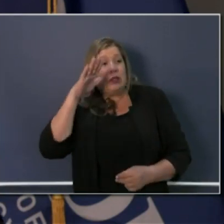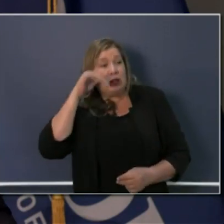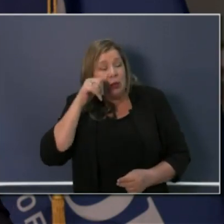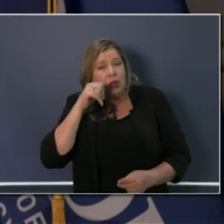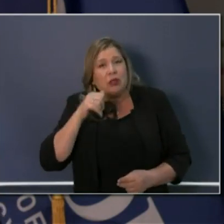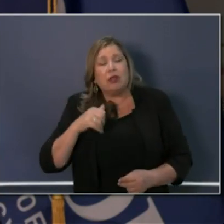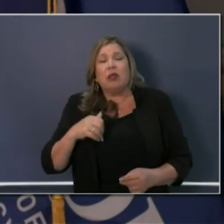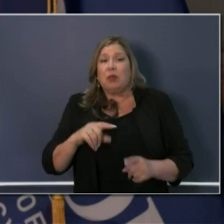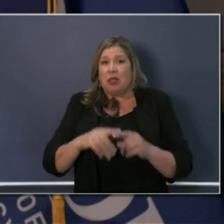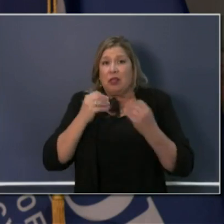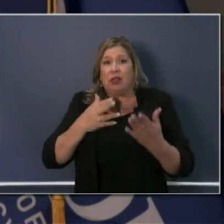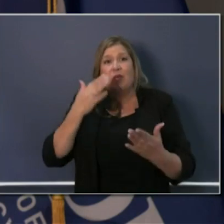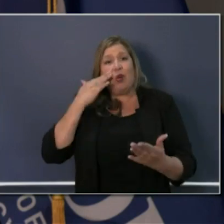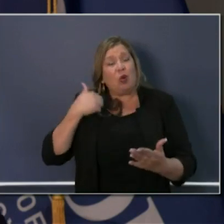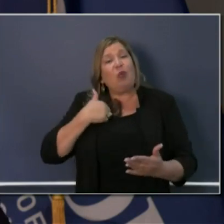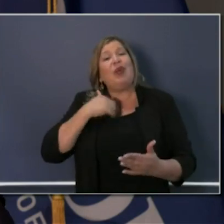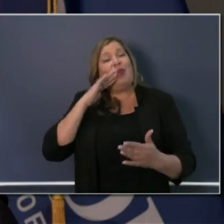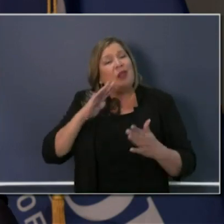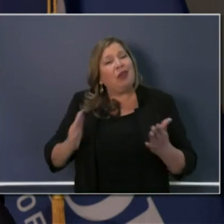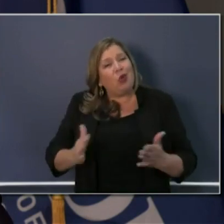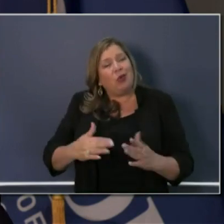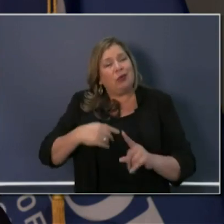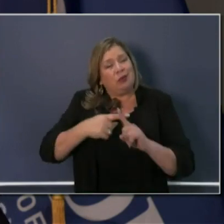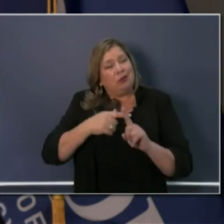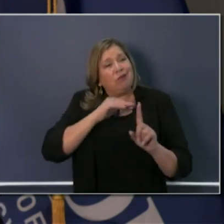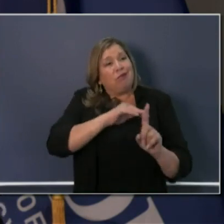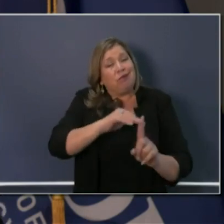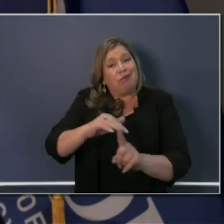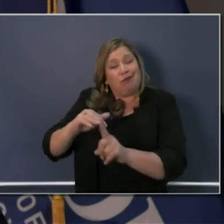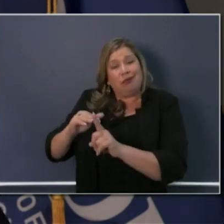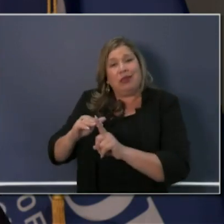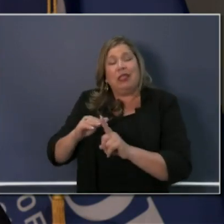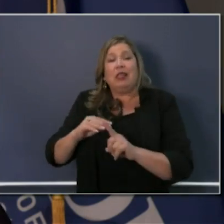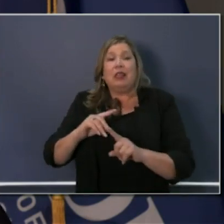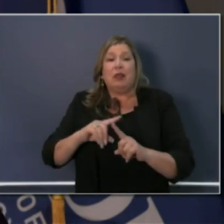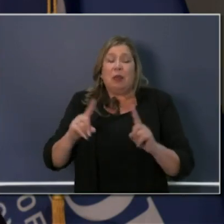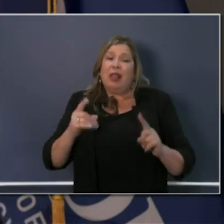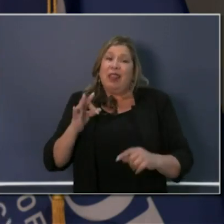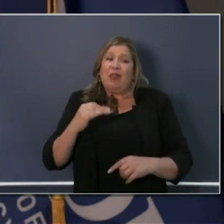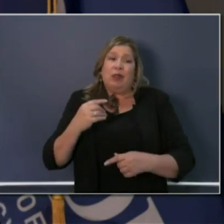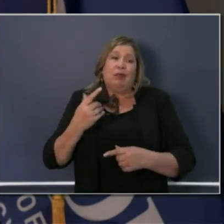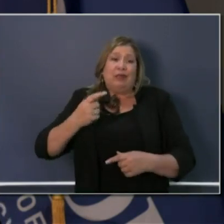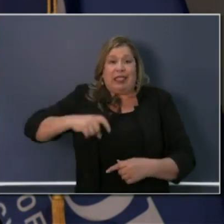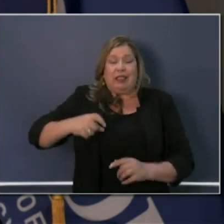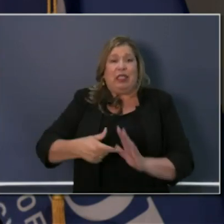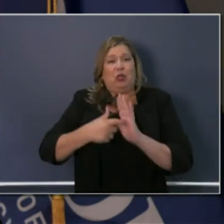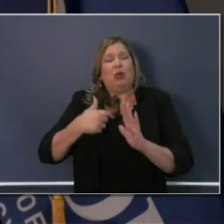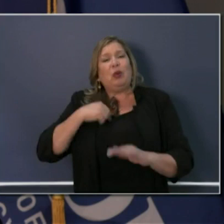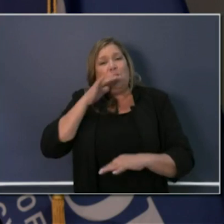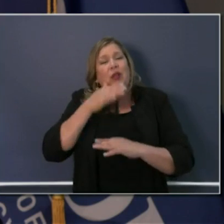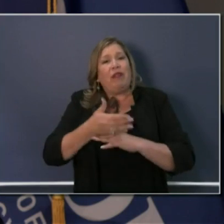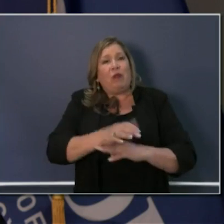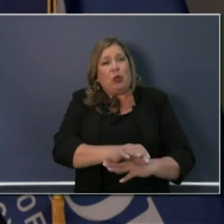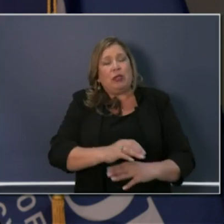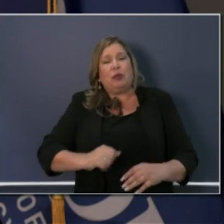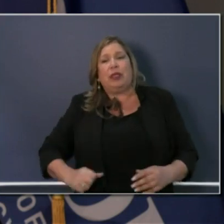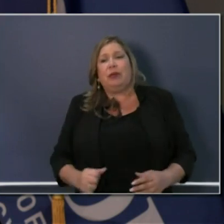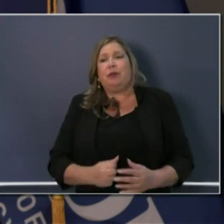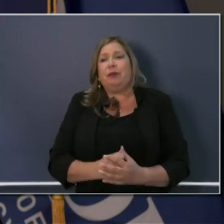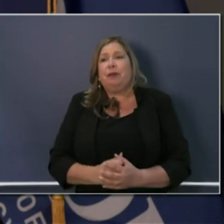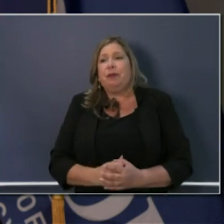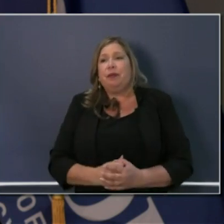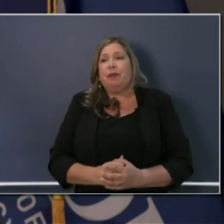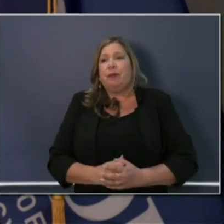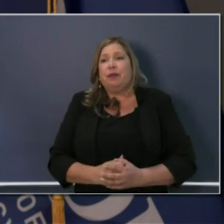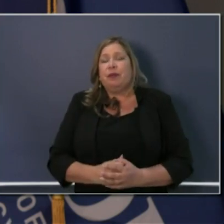outreach, encouragement, and to the extent we must on appropriate enforcement. Jeremy White, Politico.